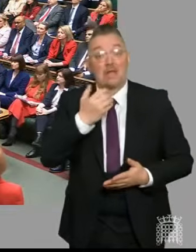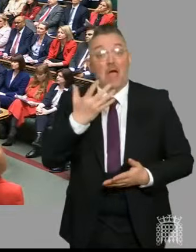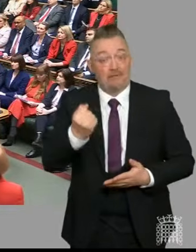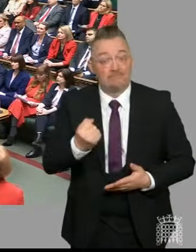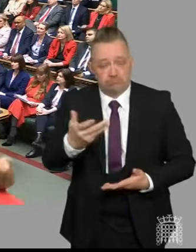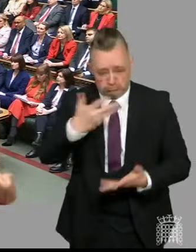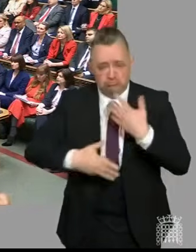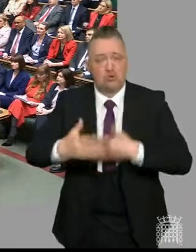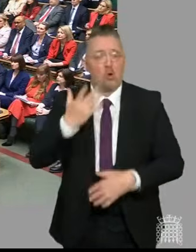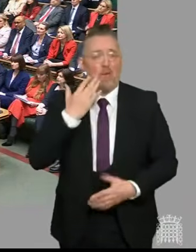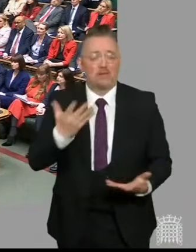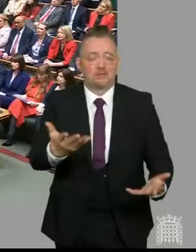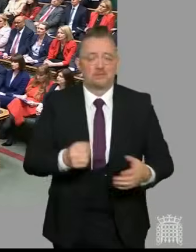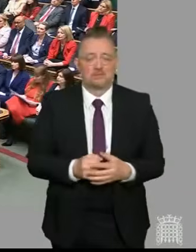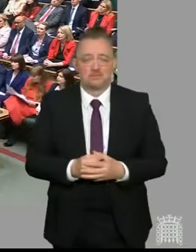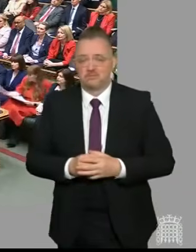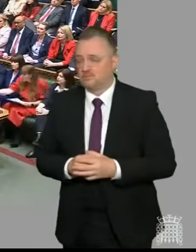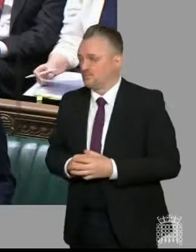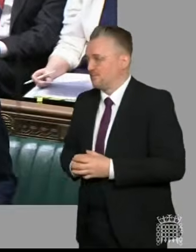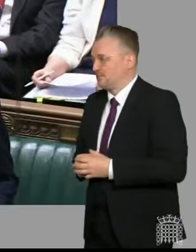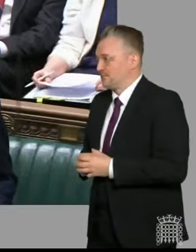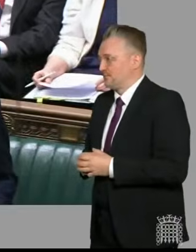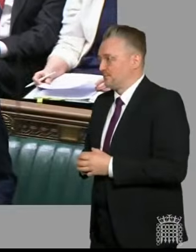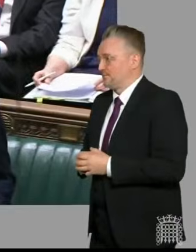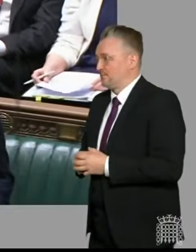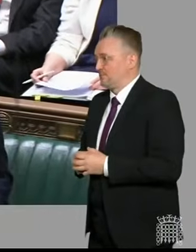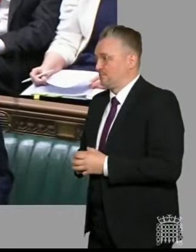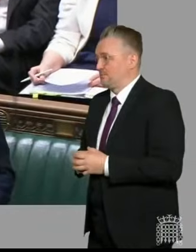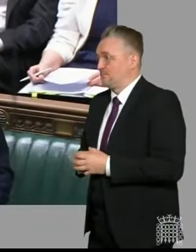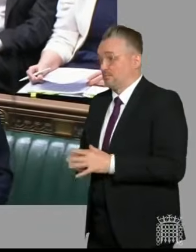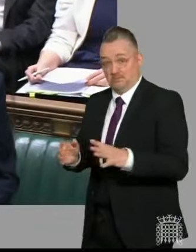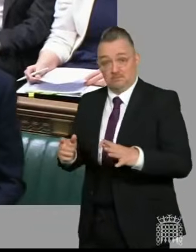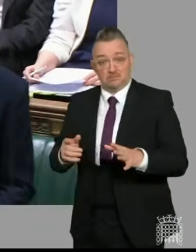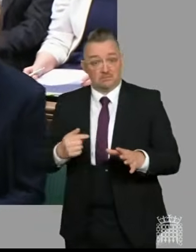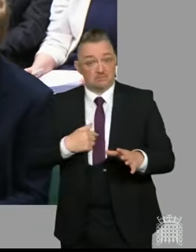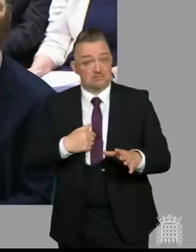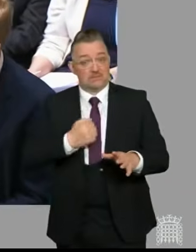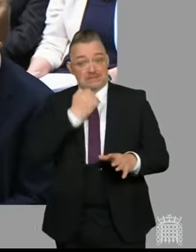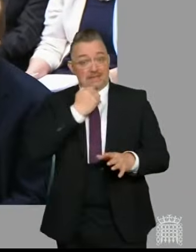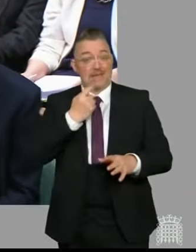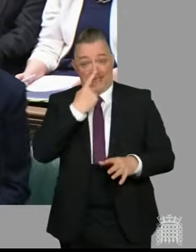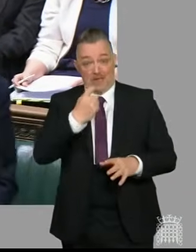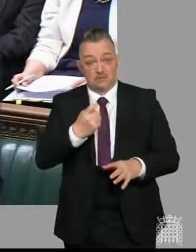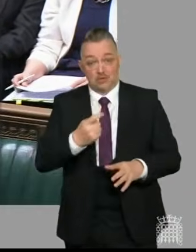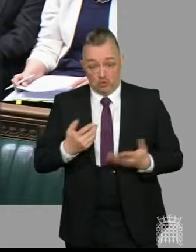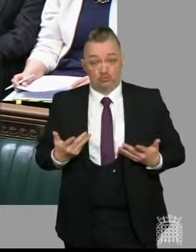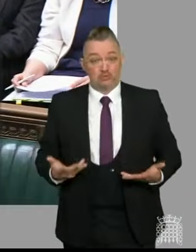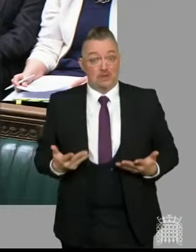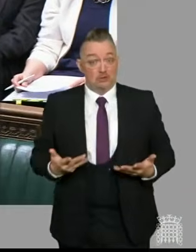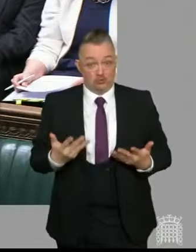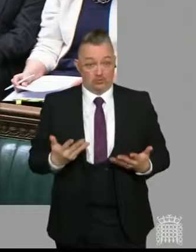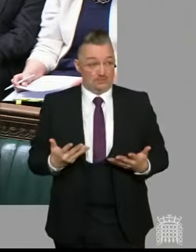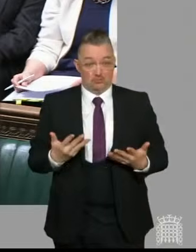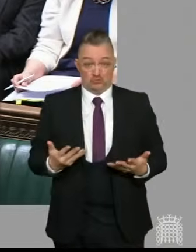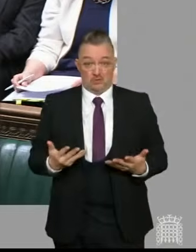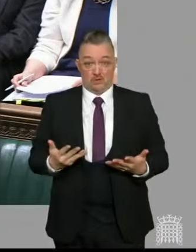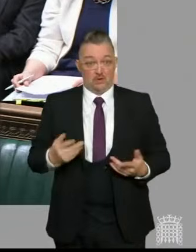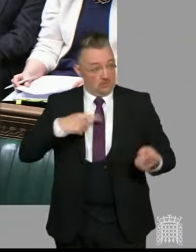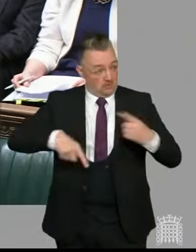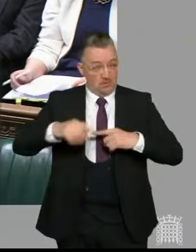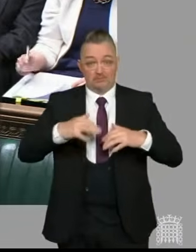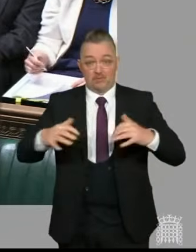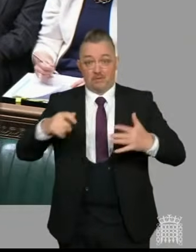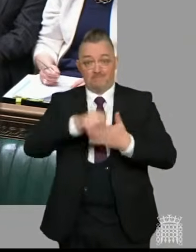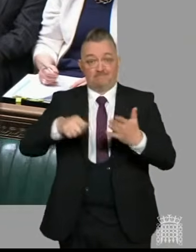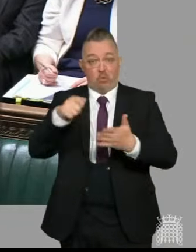I can name the date for the Right Honourable Lady. Today. It's today that this House will be voting on it, and I'm confident that in line